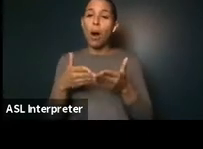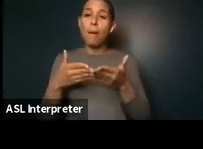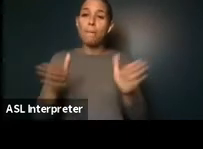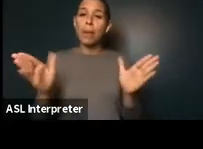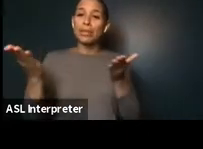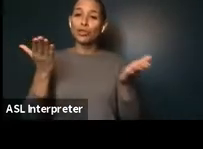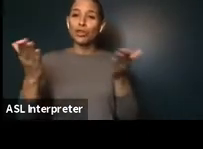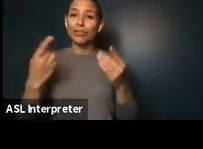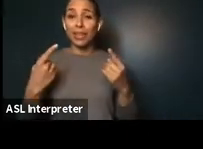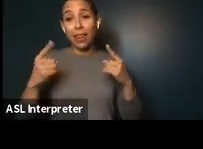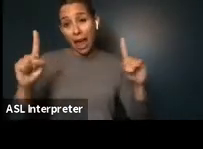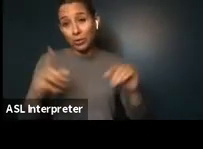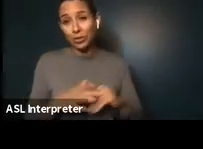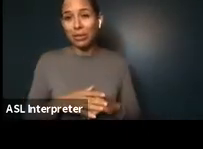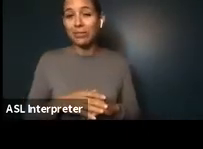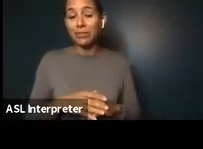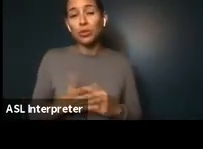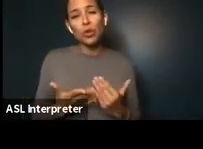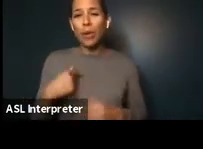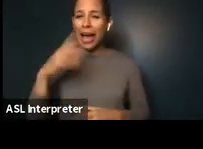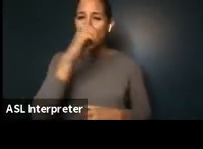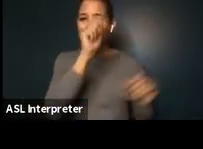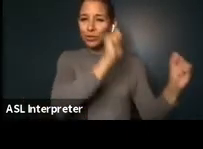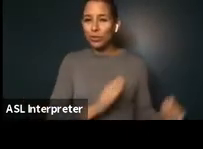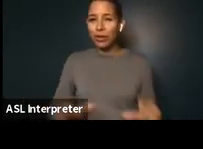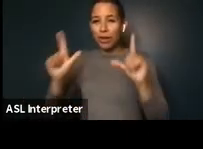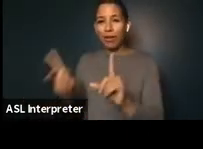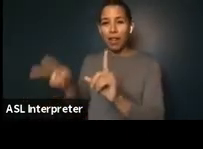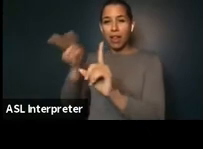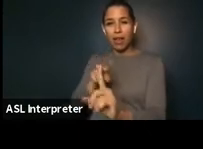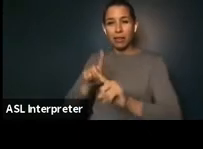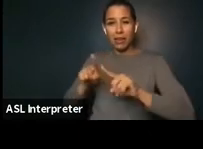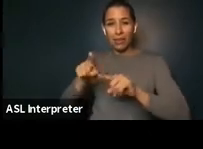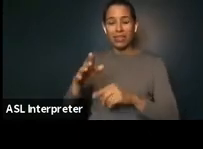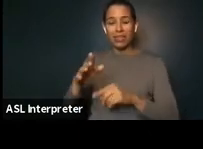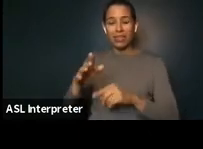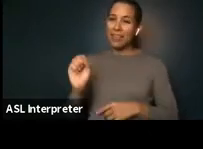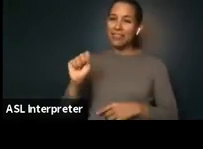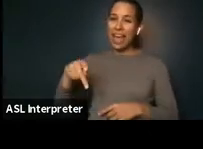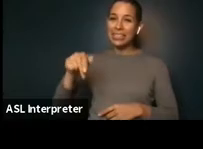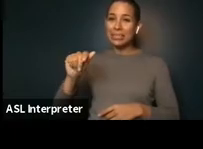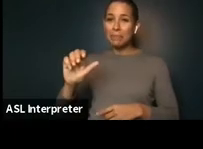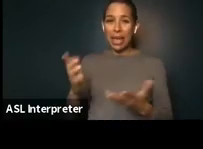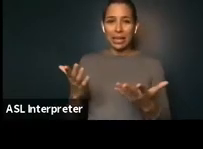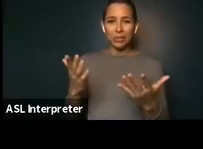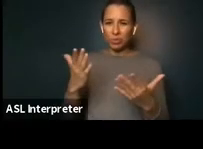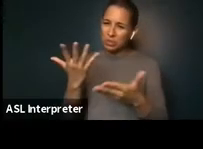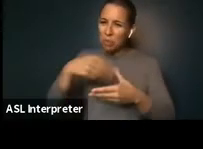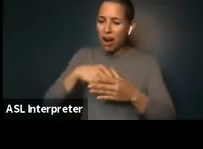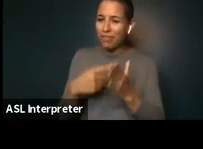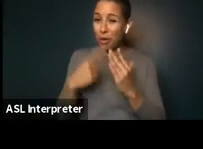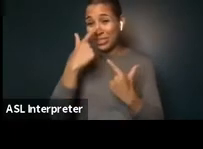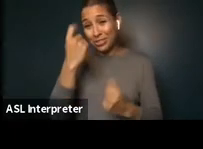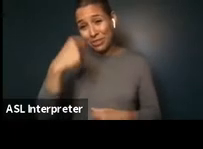look differently at that space and to have others look differently at that space was part of, um, what was interesting to me,